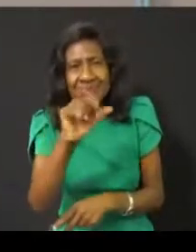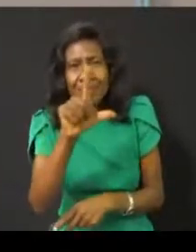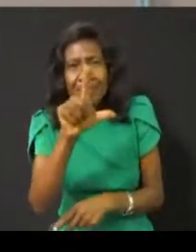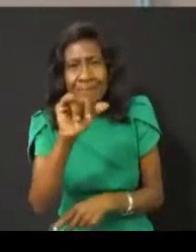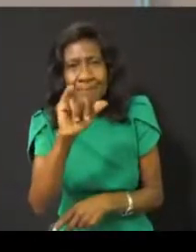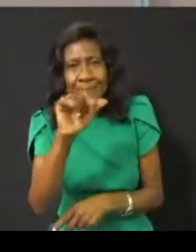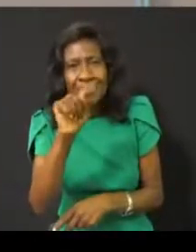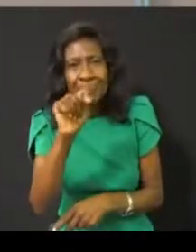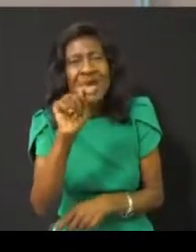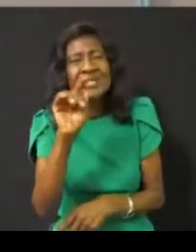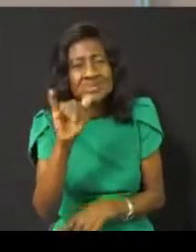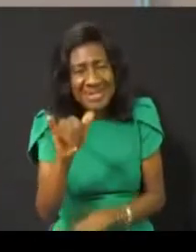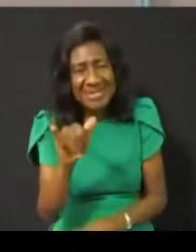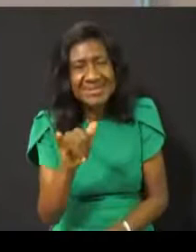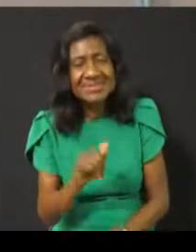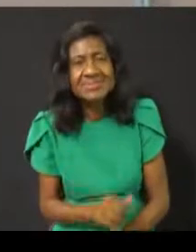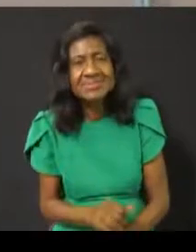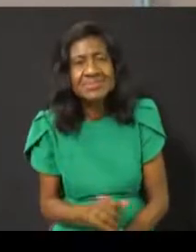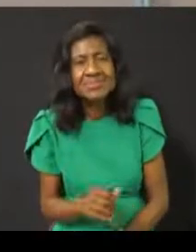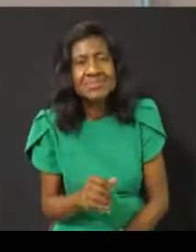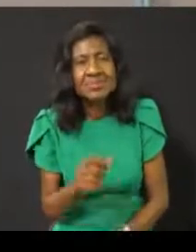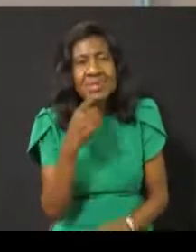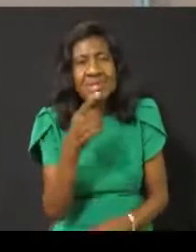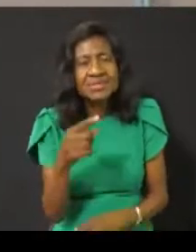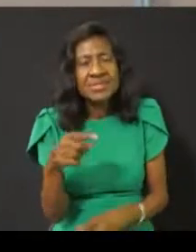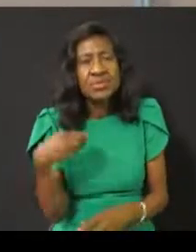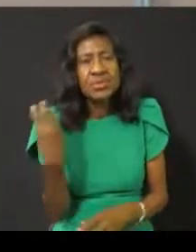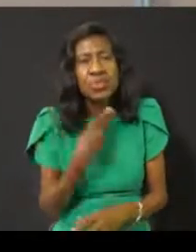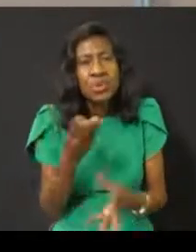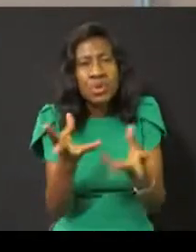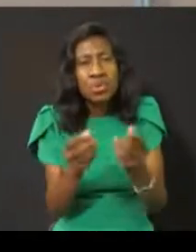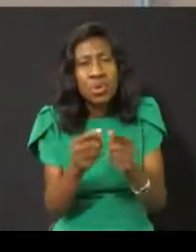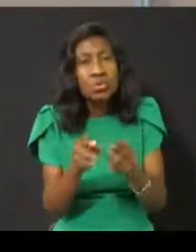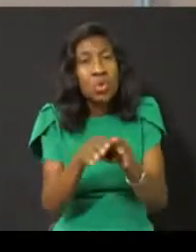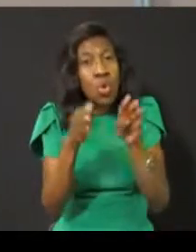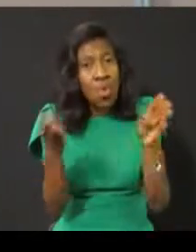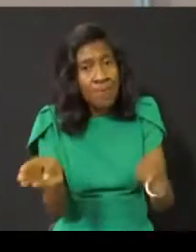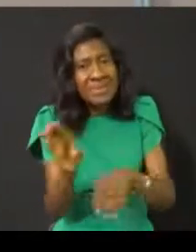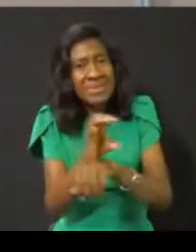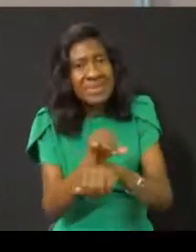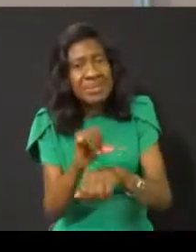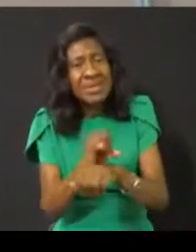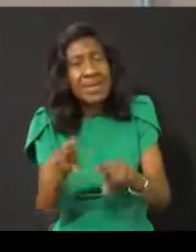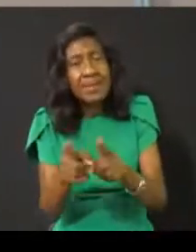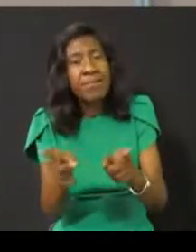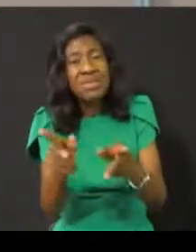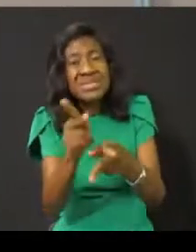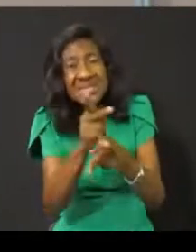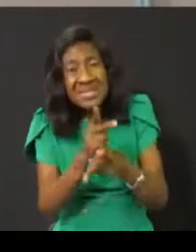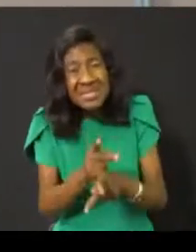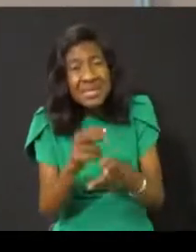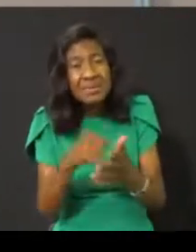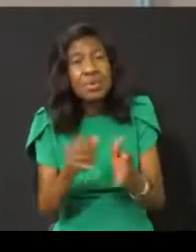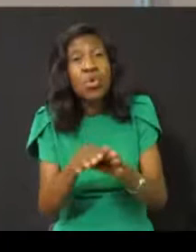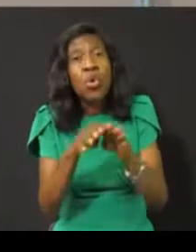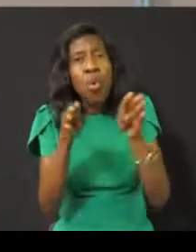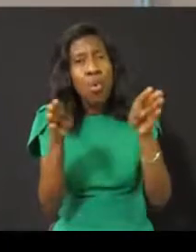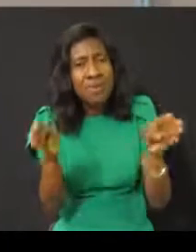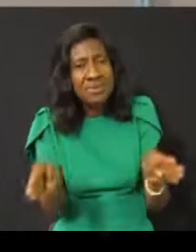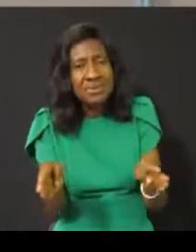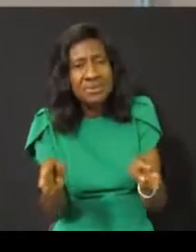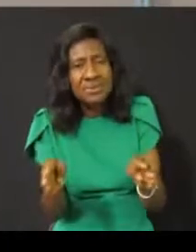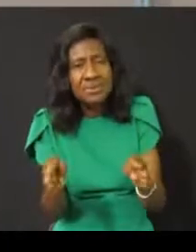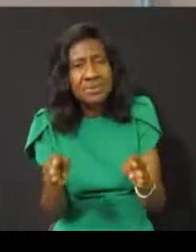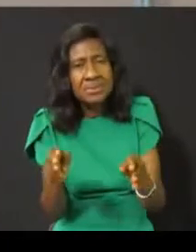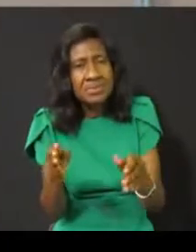to safely reopening our borders, but to keep them open. The slow and steady approach undertaken thus